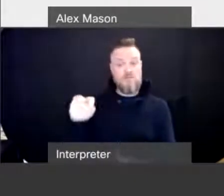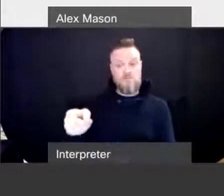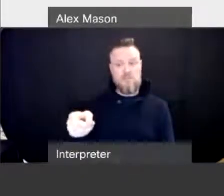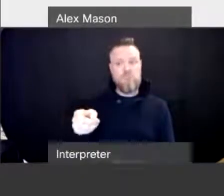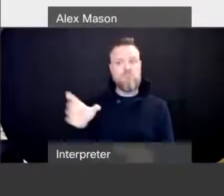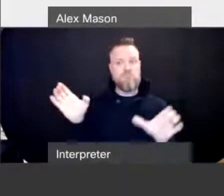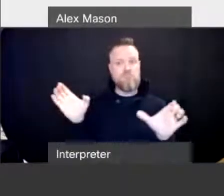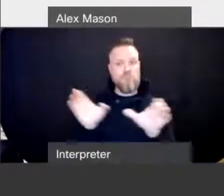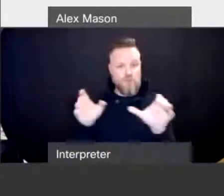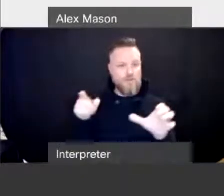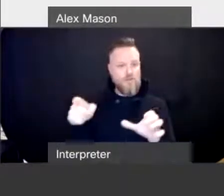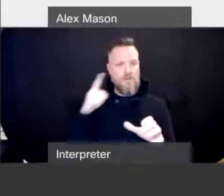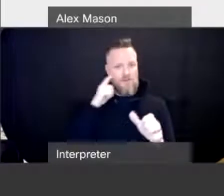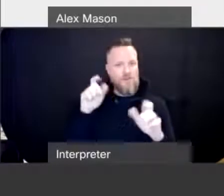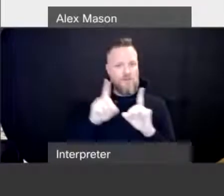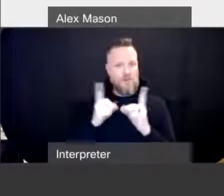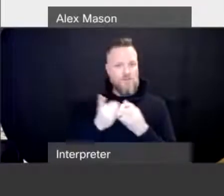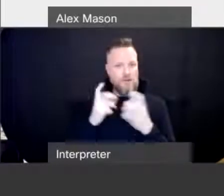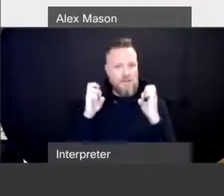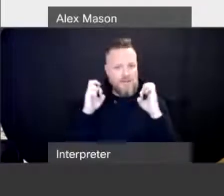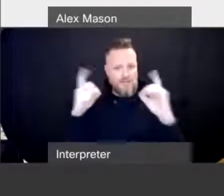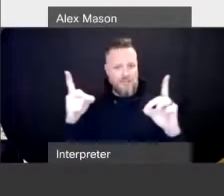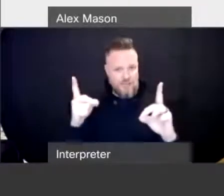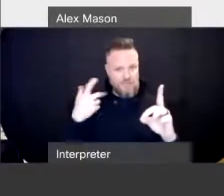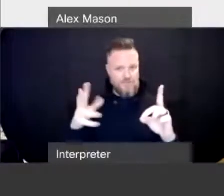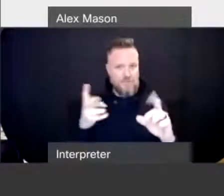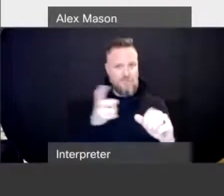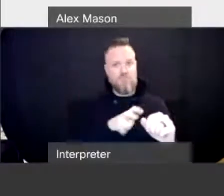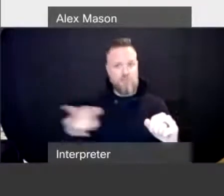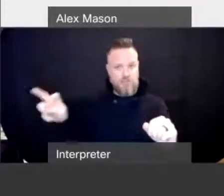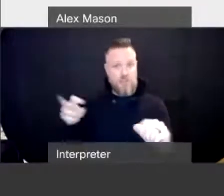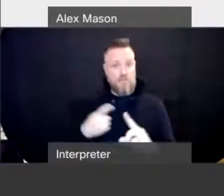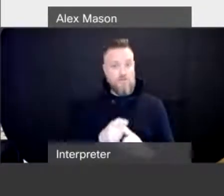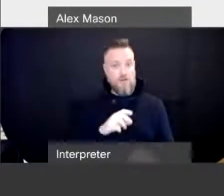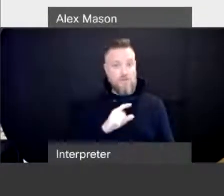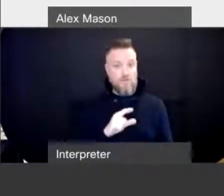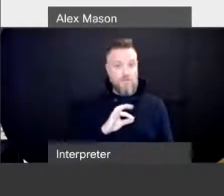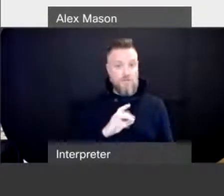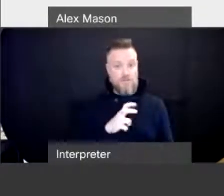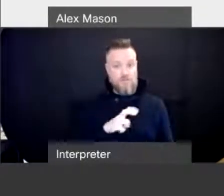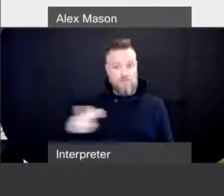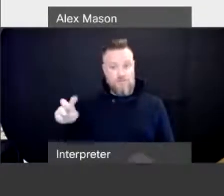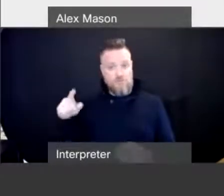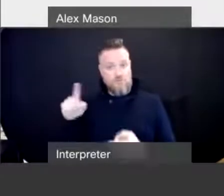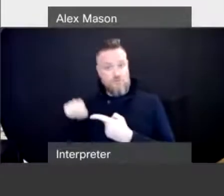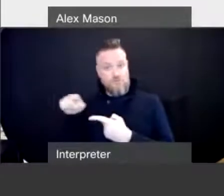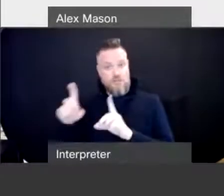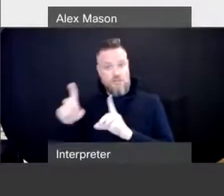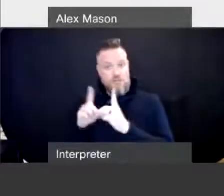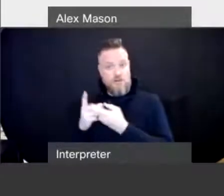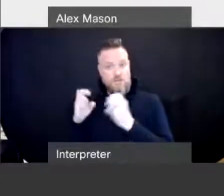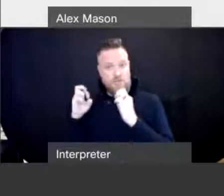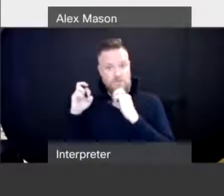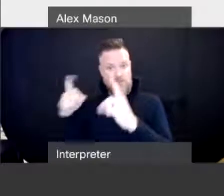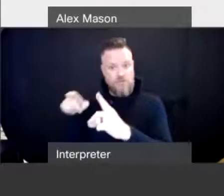certified by the Department of Education and transferred from the state general fund to the Department of Education to be